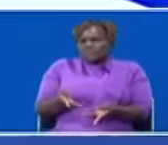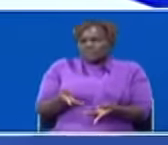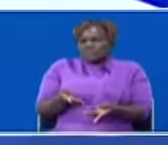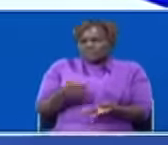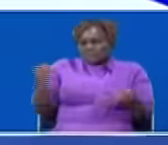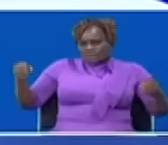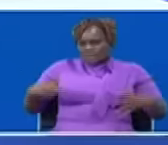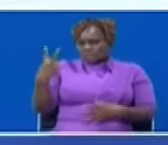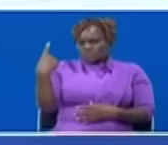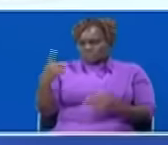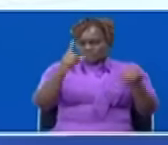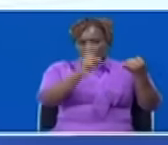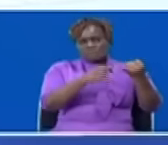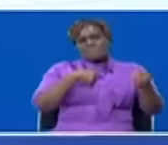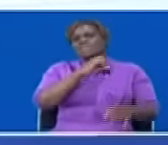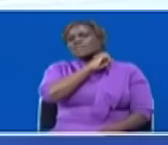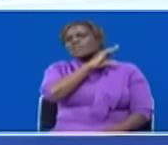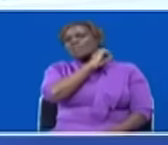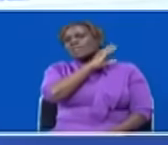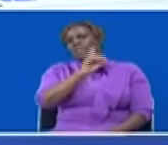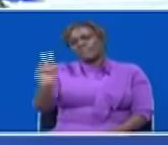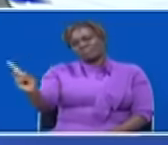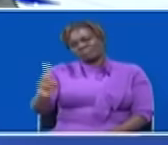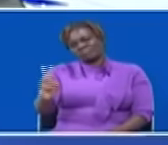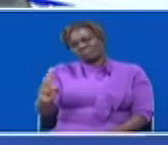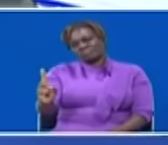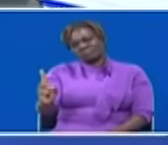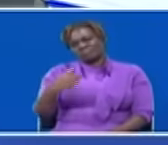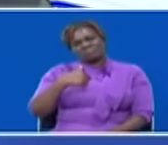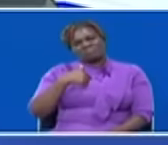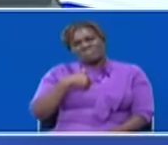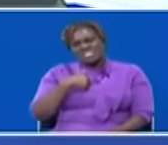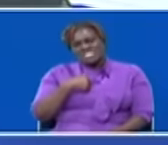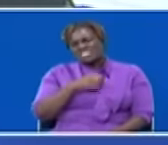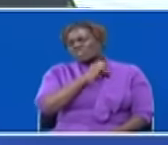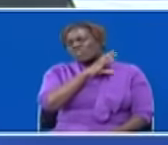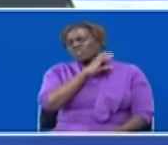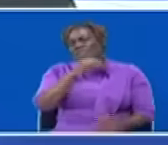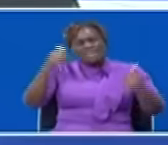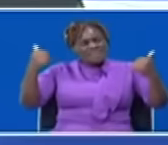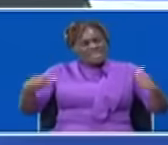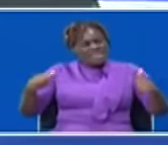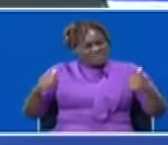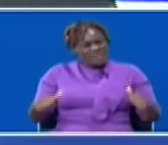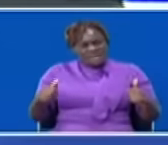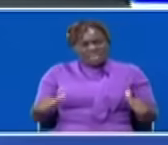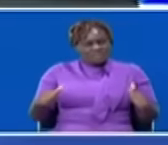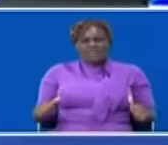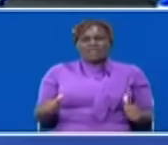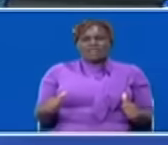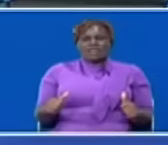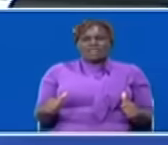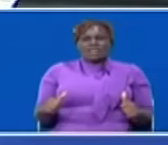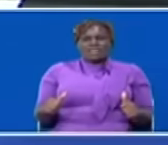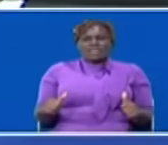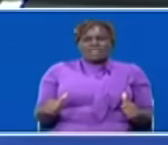things again. Yeah. Number one, I'm not complaining. Okay. I've never been a whiner. So what would you comment? I'm not whining, I'm not complaining. Uh-huh.